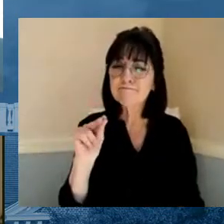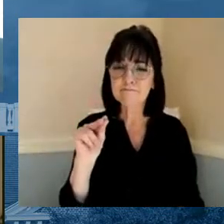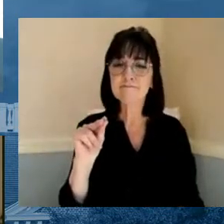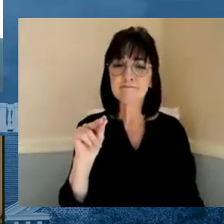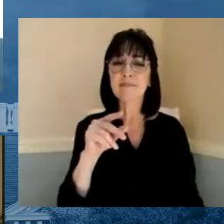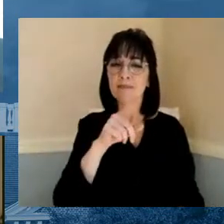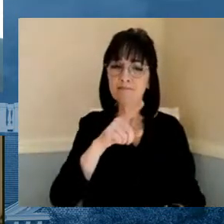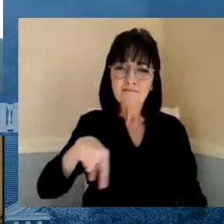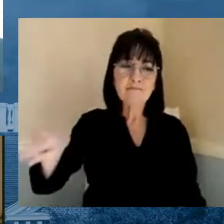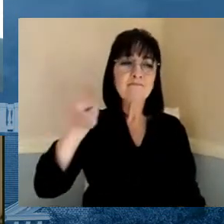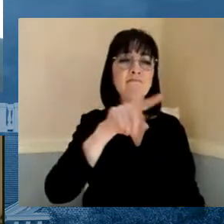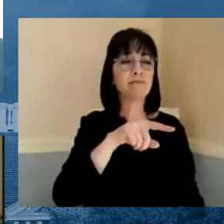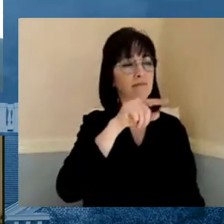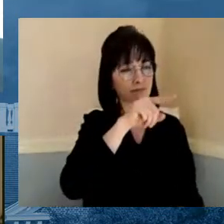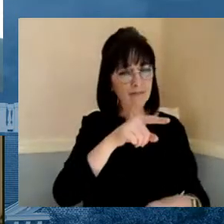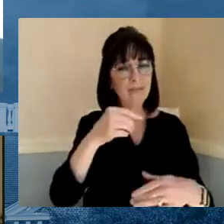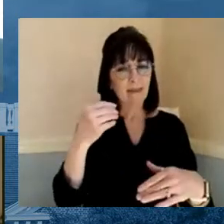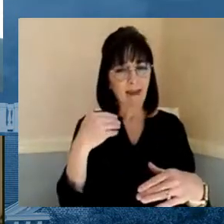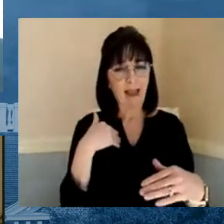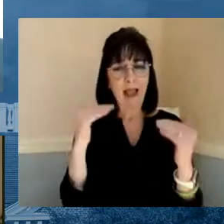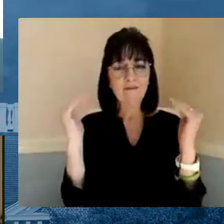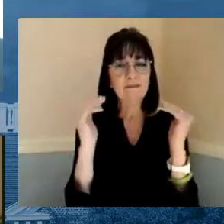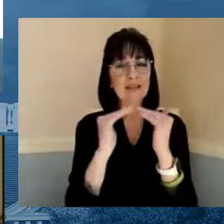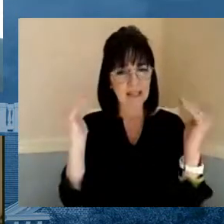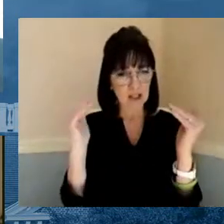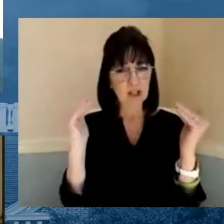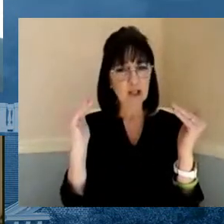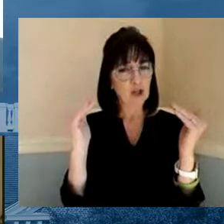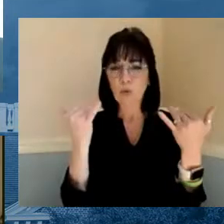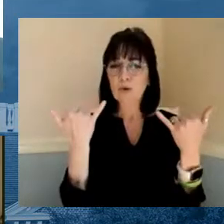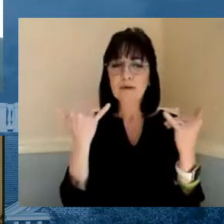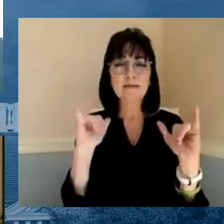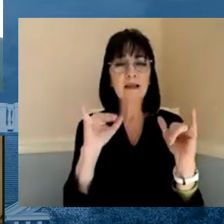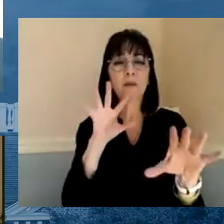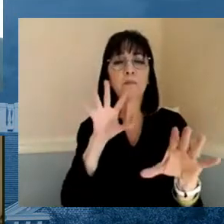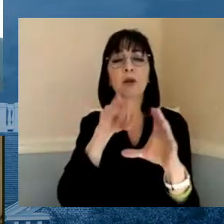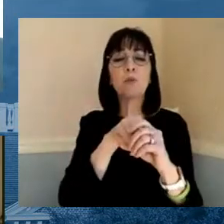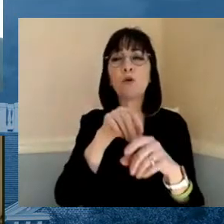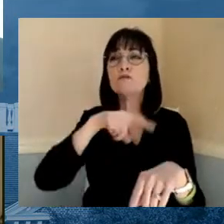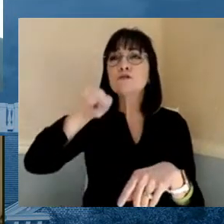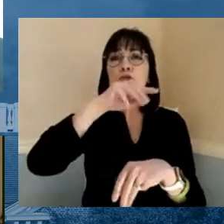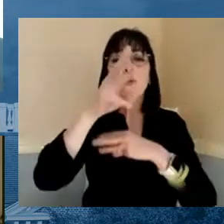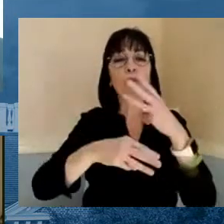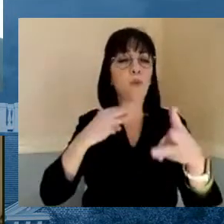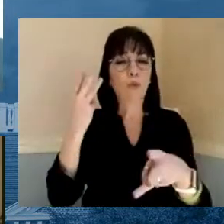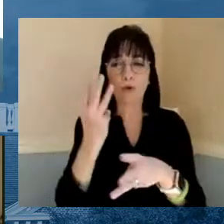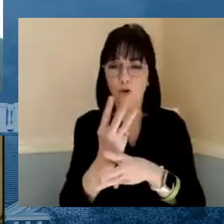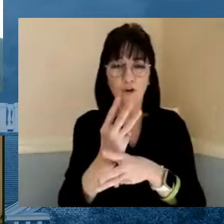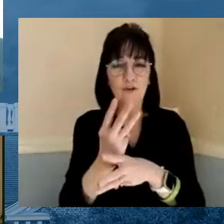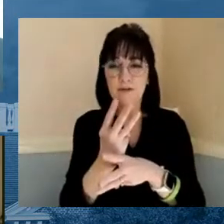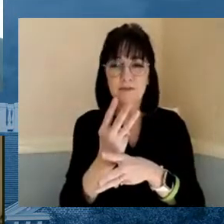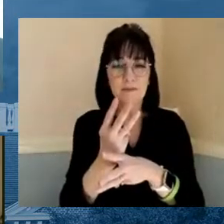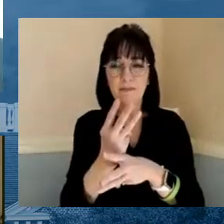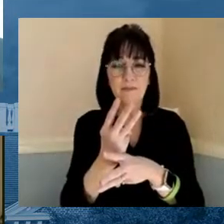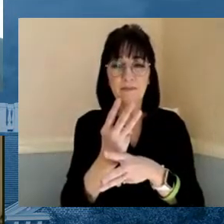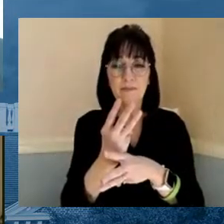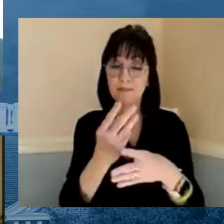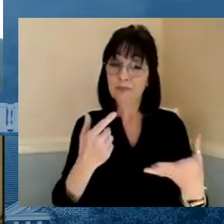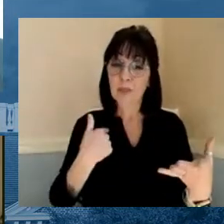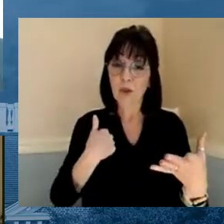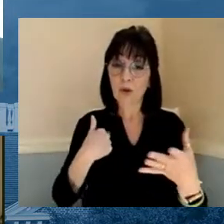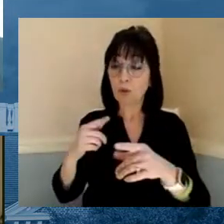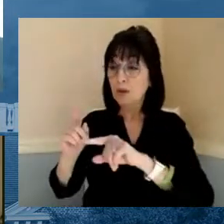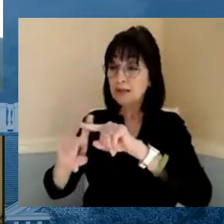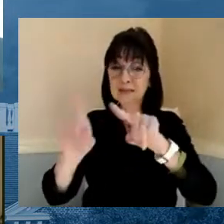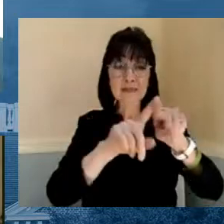the equal and contributing citizens that people with autism are. Our differences must not be used to hold us back or separate